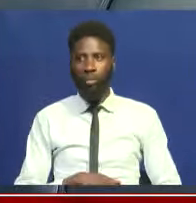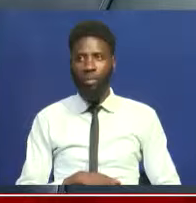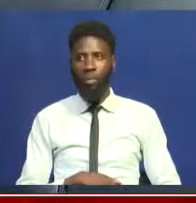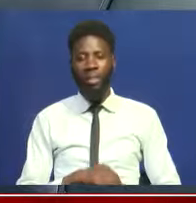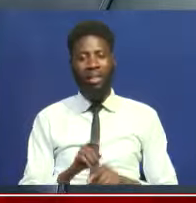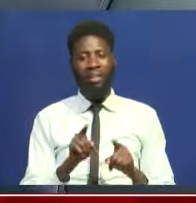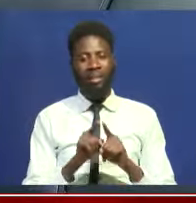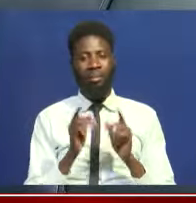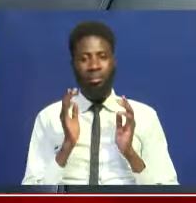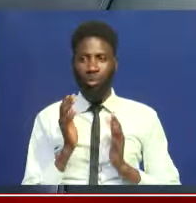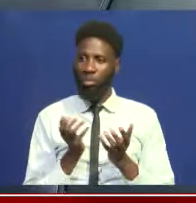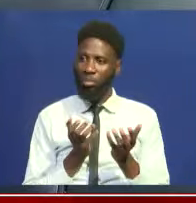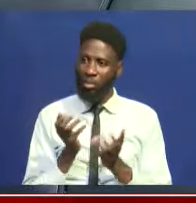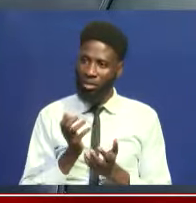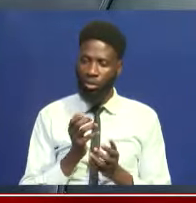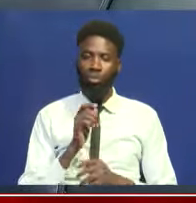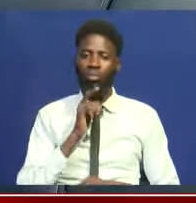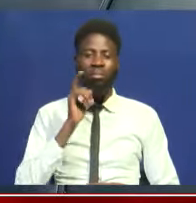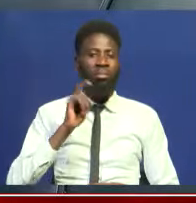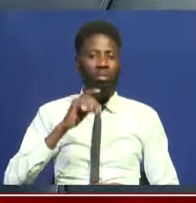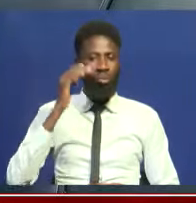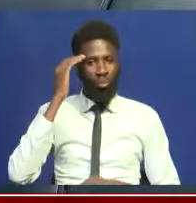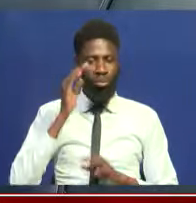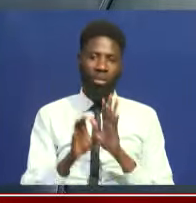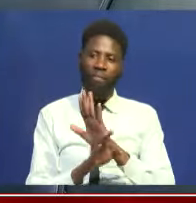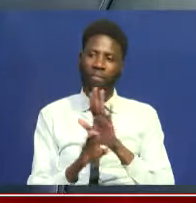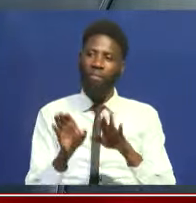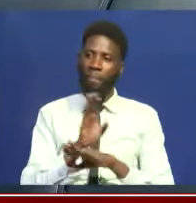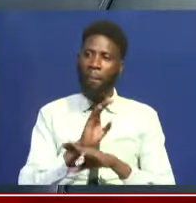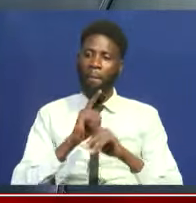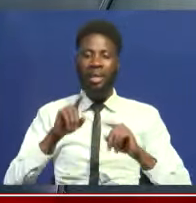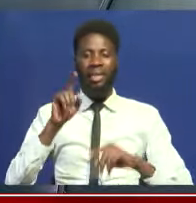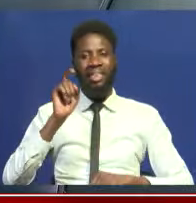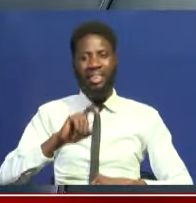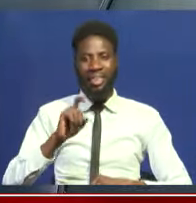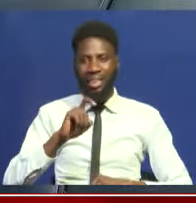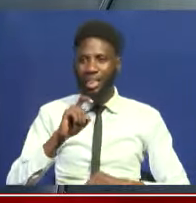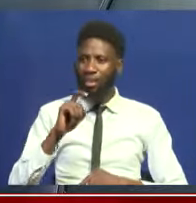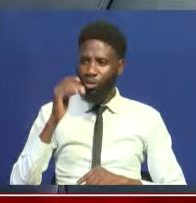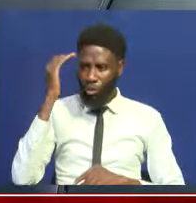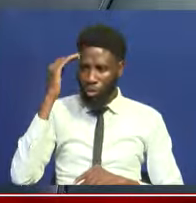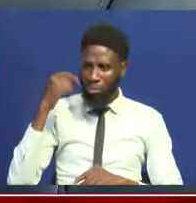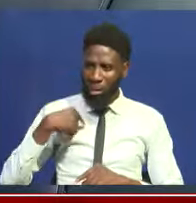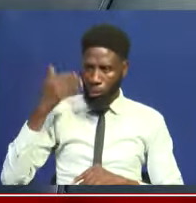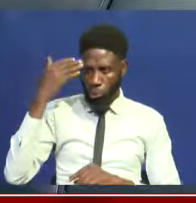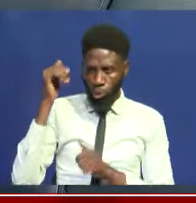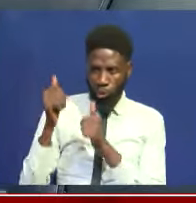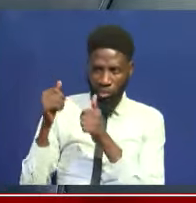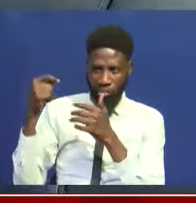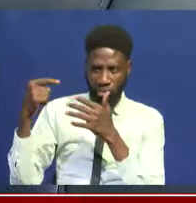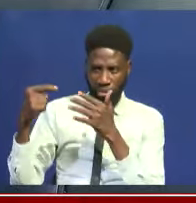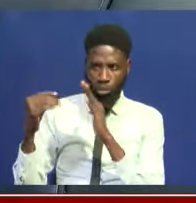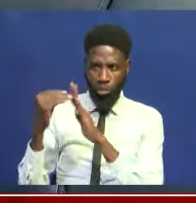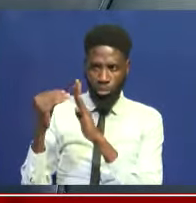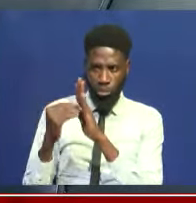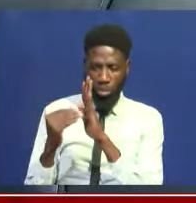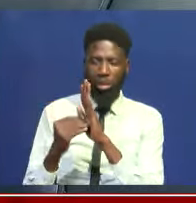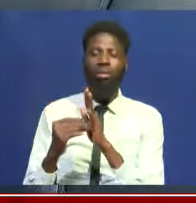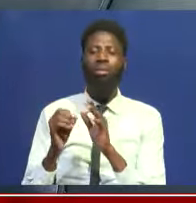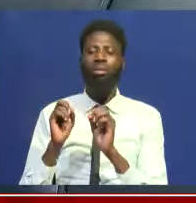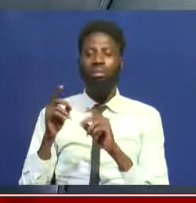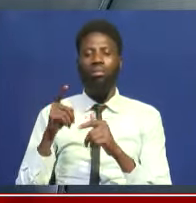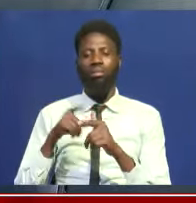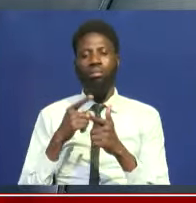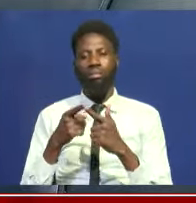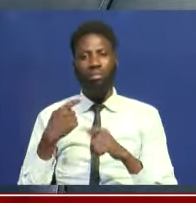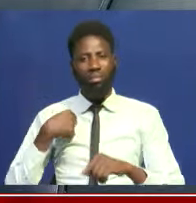an entrepreneur, you don't have to know everything, but you do have to have a sense of what you don't know, and you do have to be able to look around and